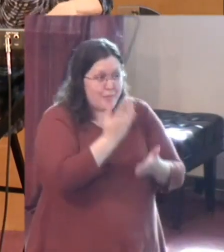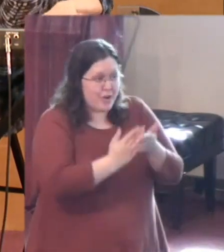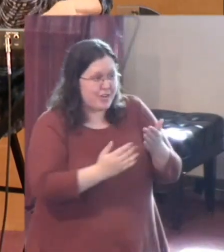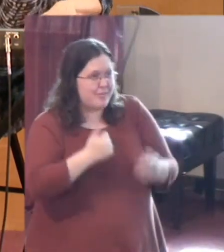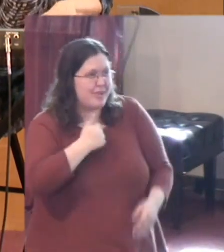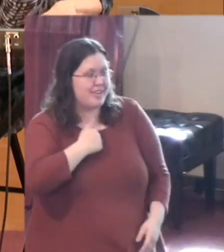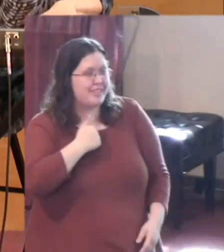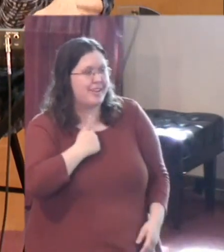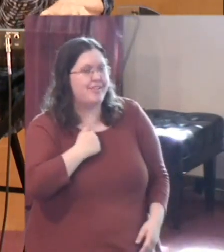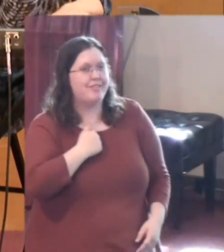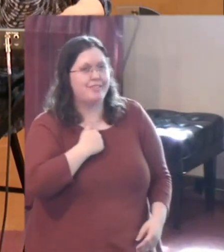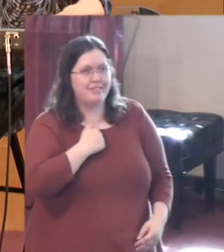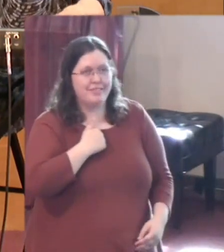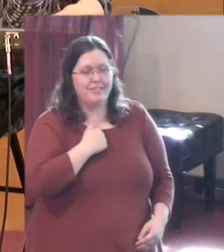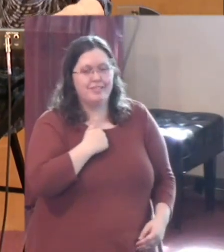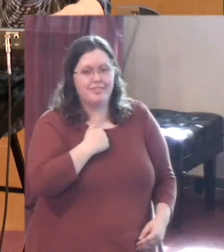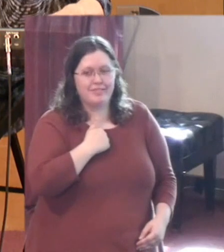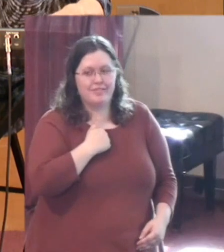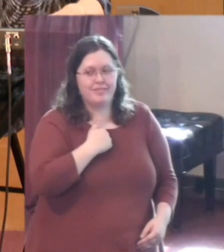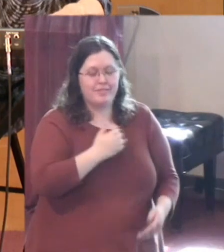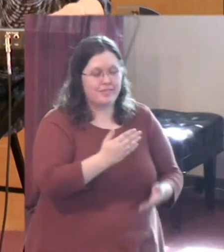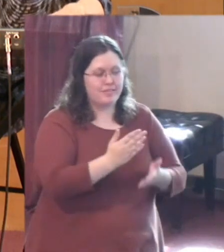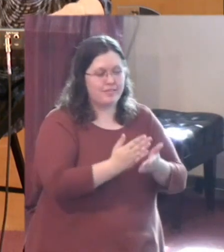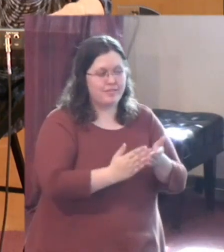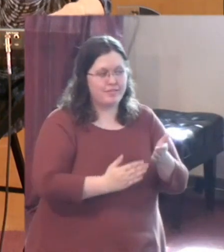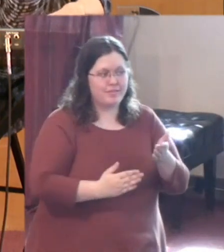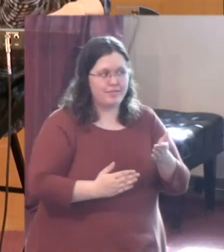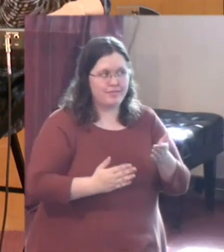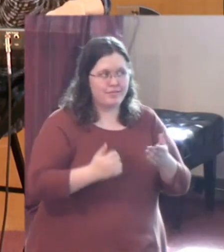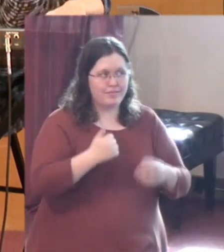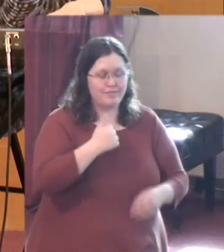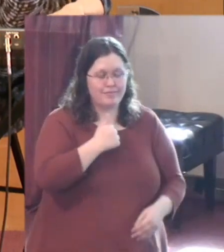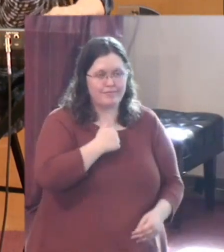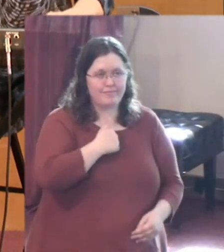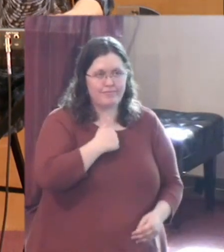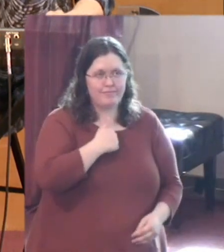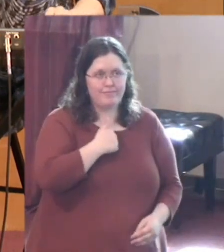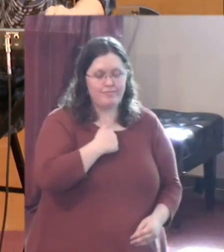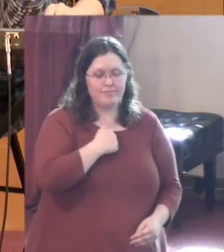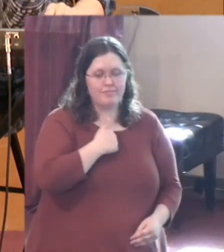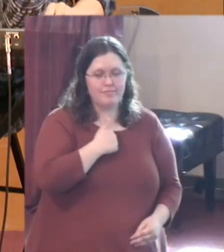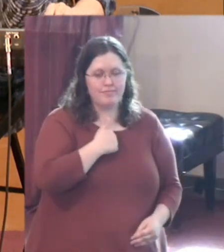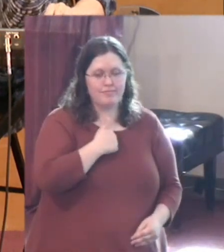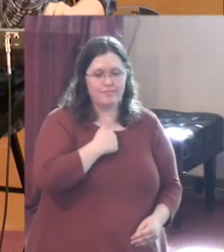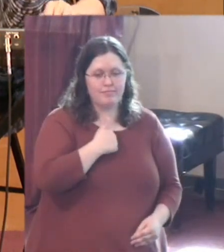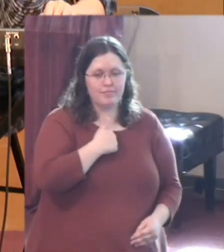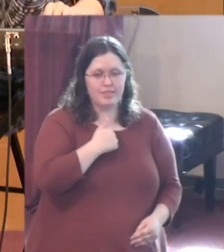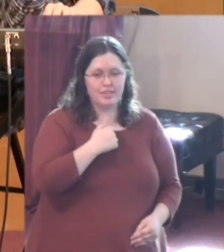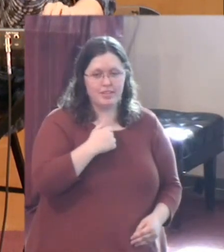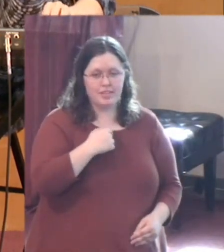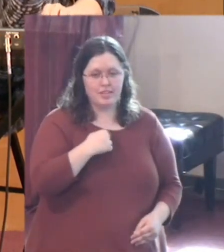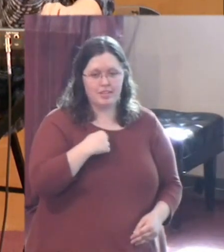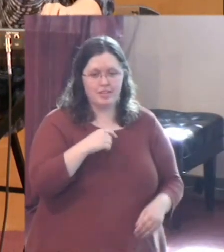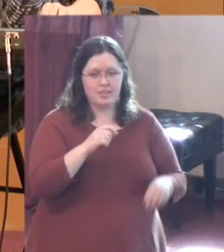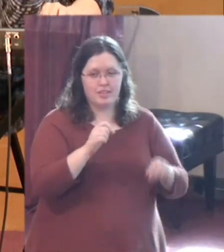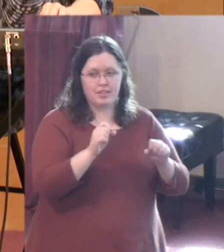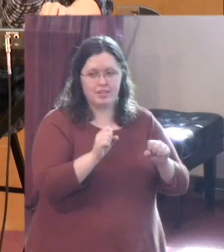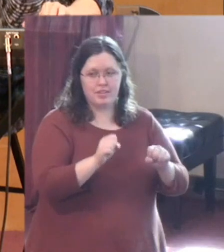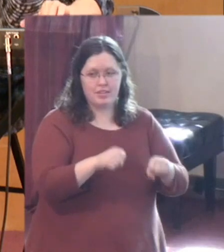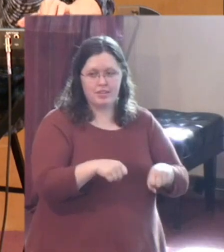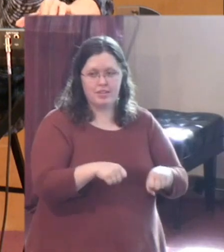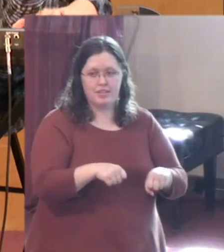be falling into place, till I can look with